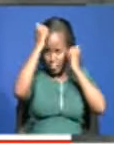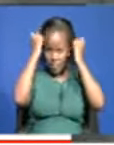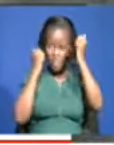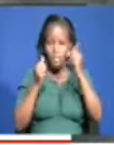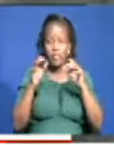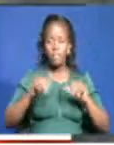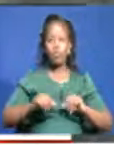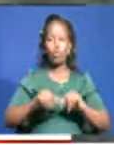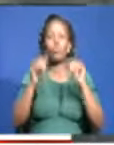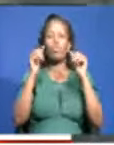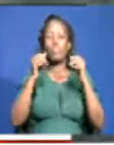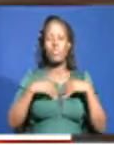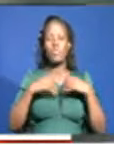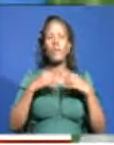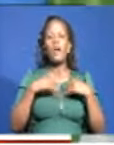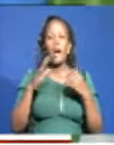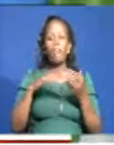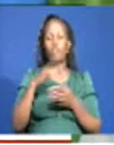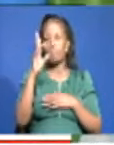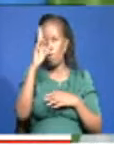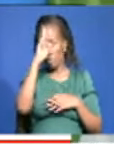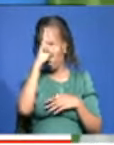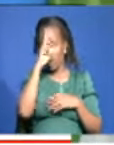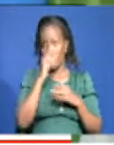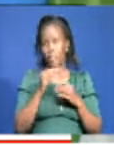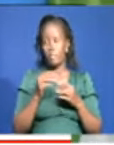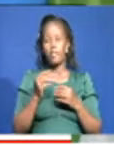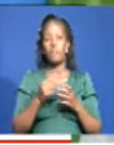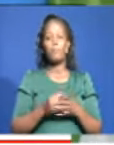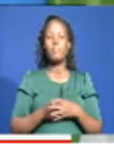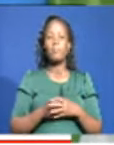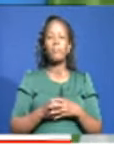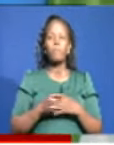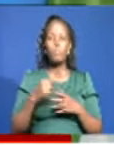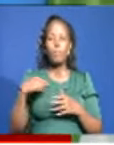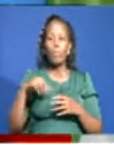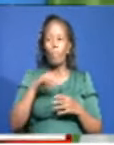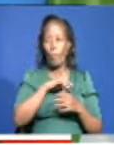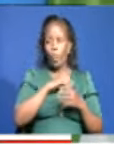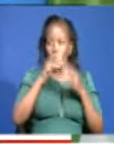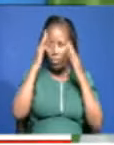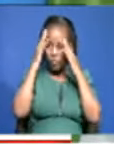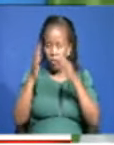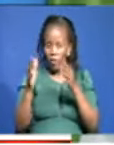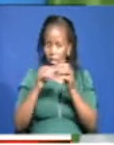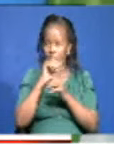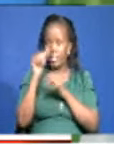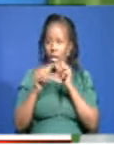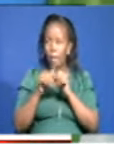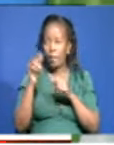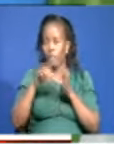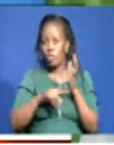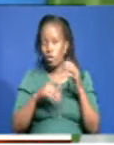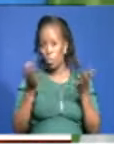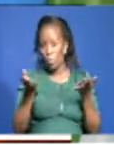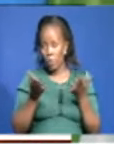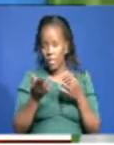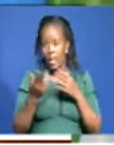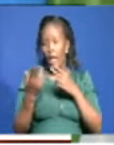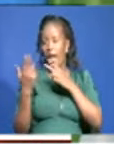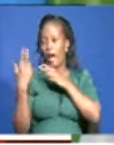Somali police forces in the right direction. We look at discipline and we look at accountability.